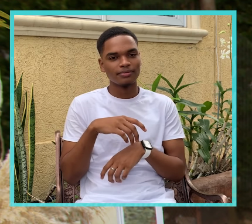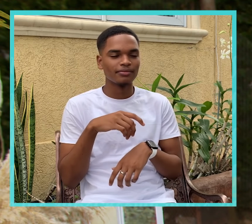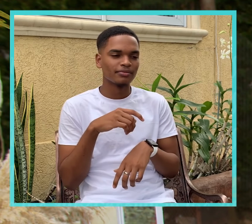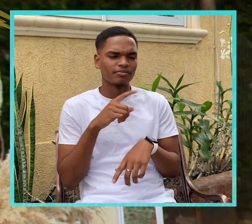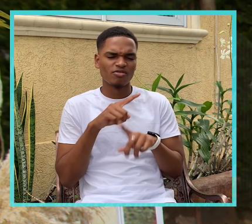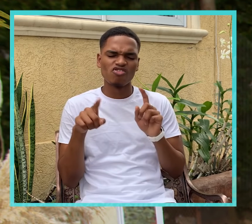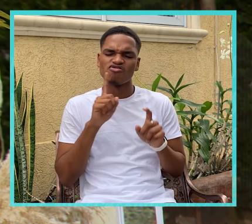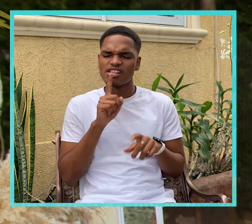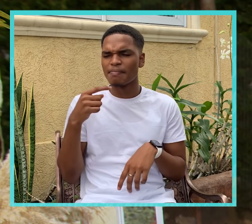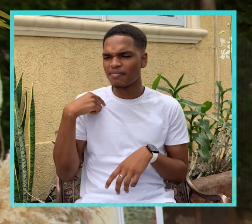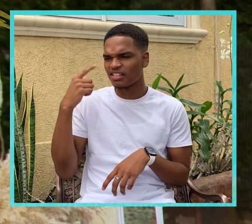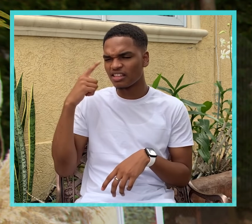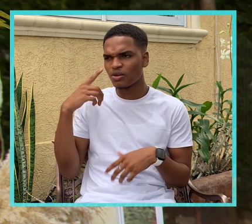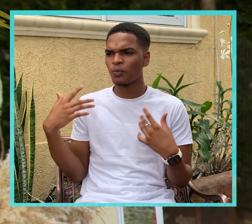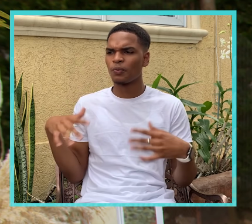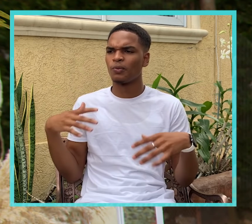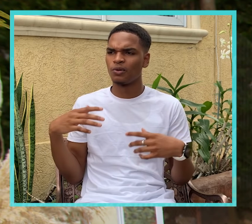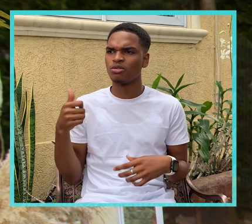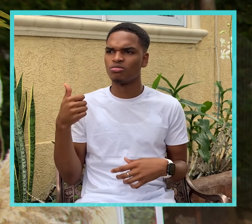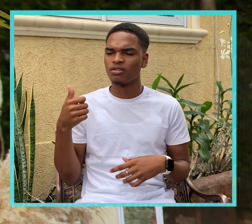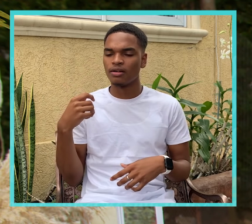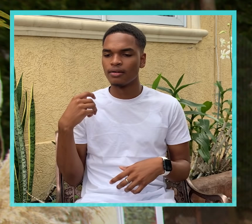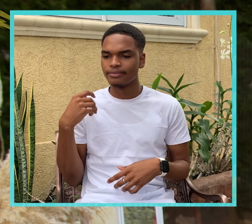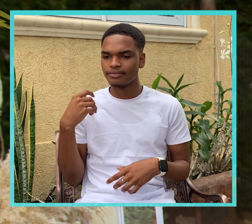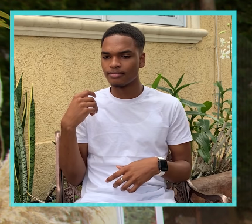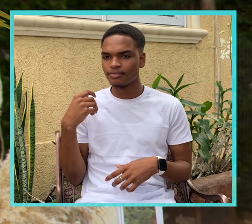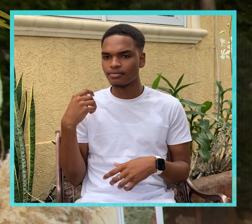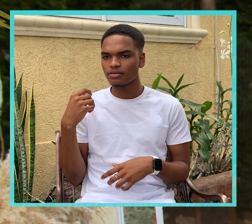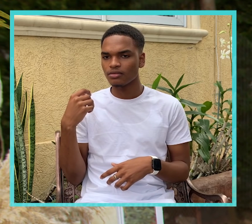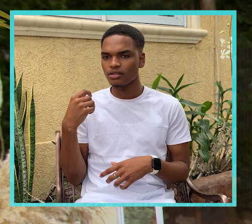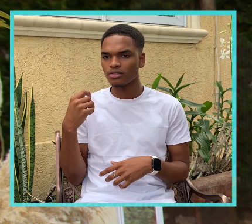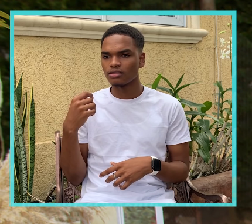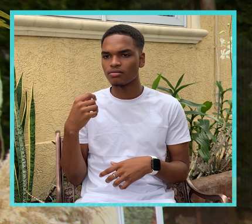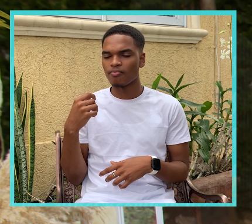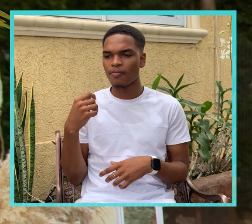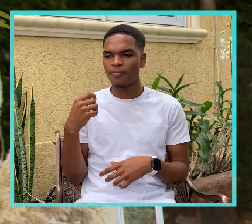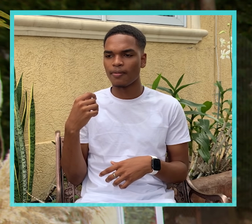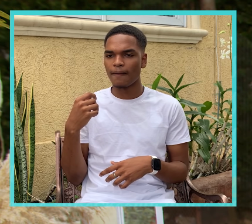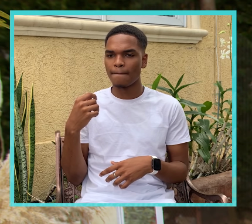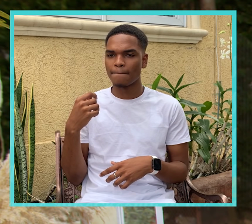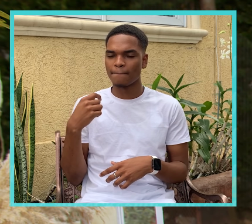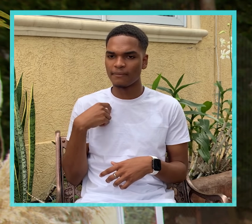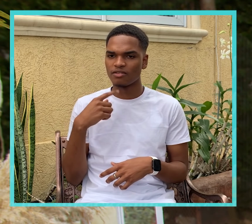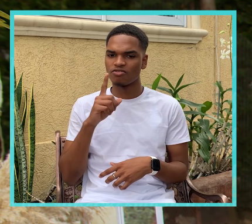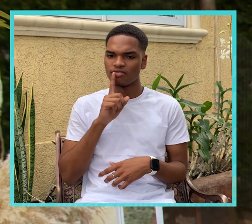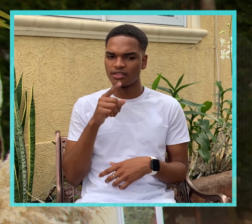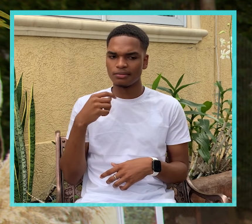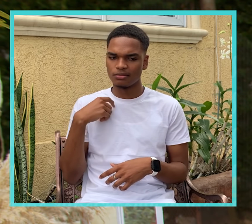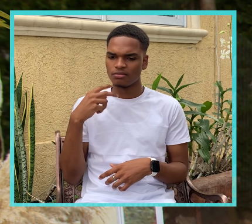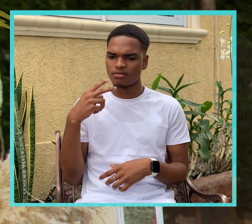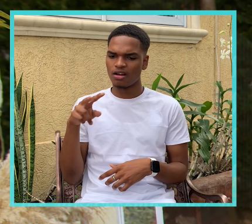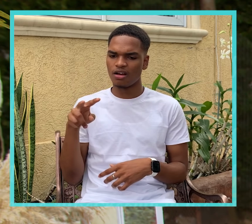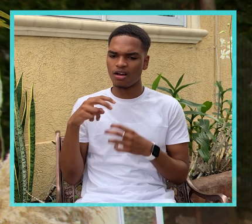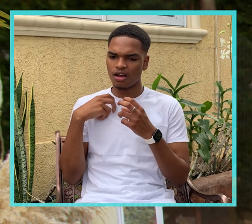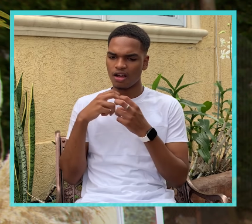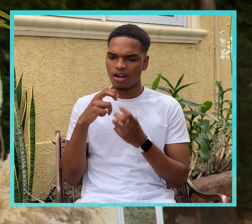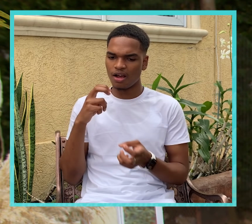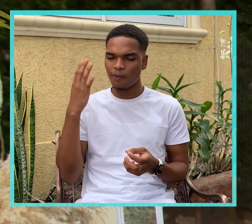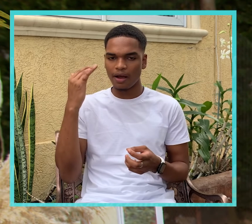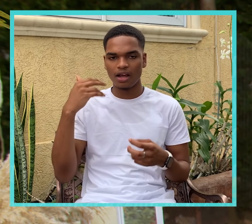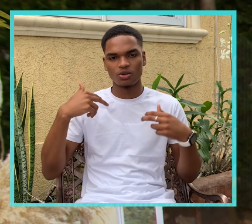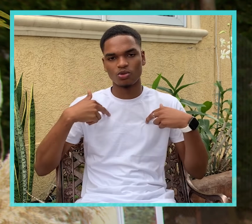amazing. I'm genuinely so intrigued and amazed at how humans are just so